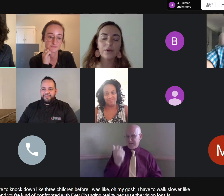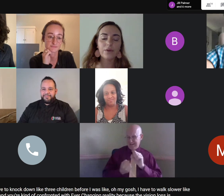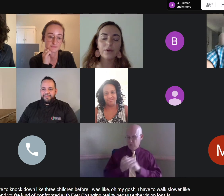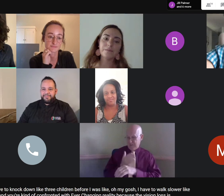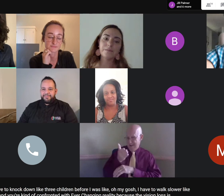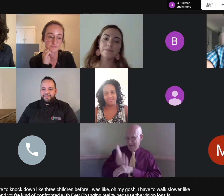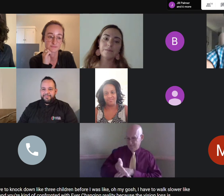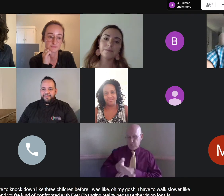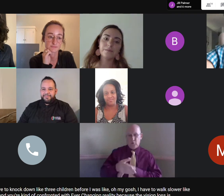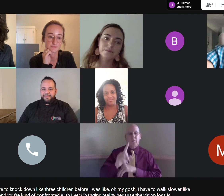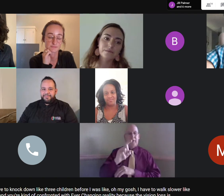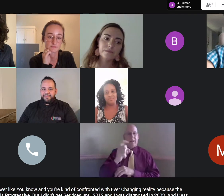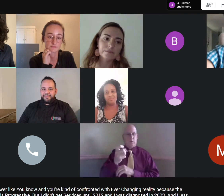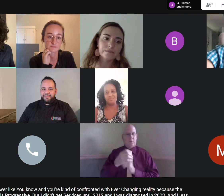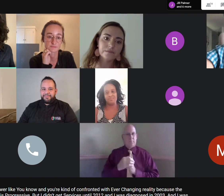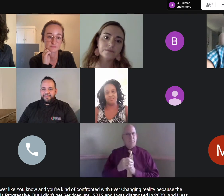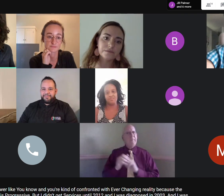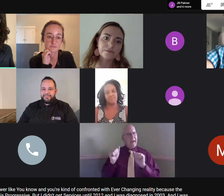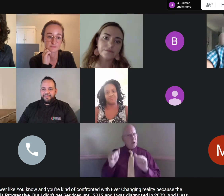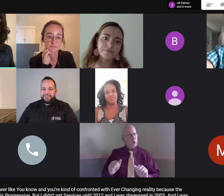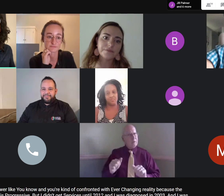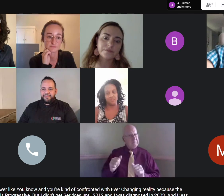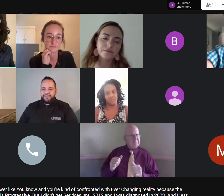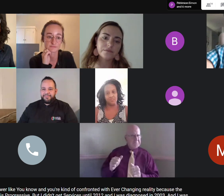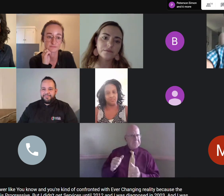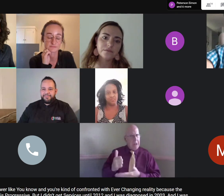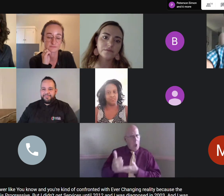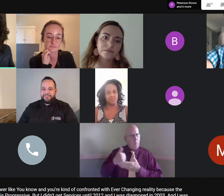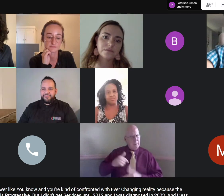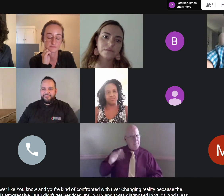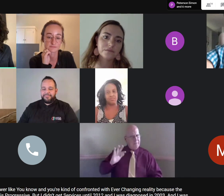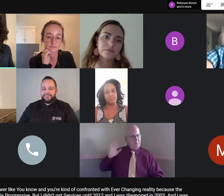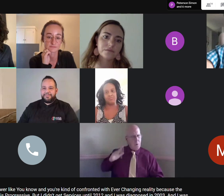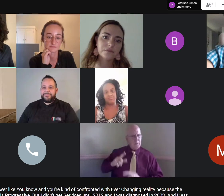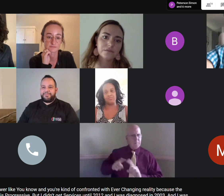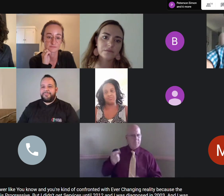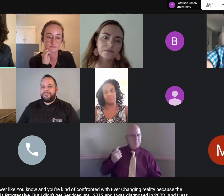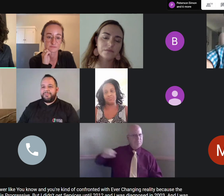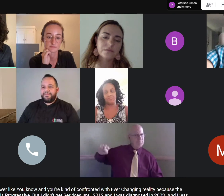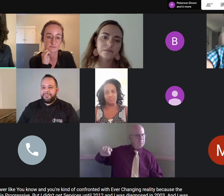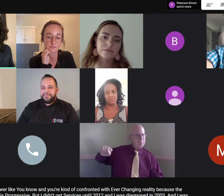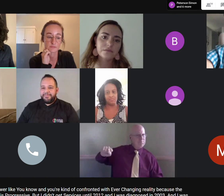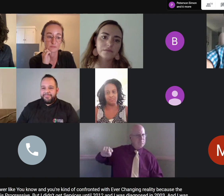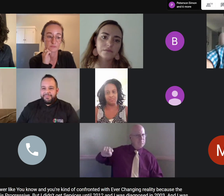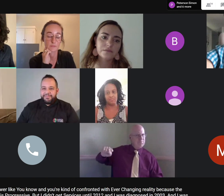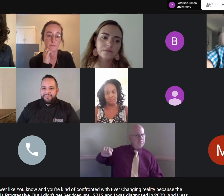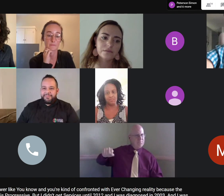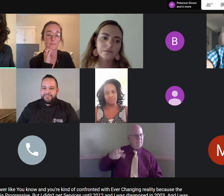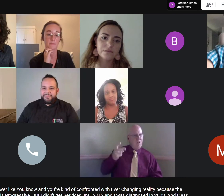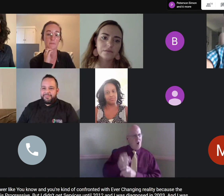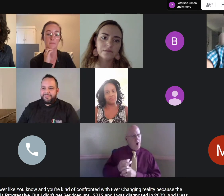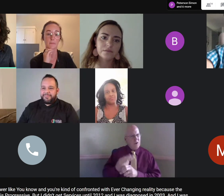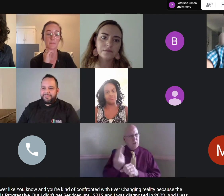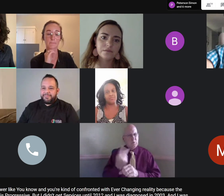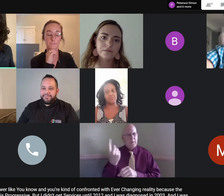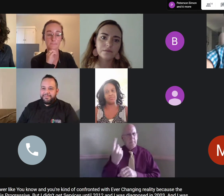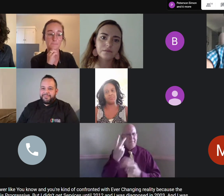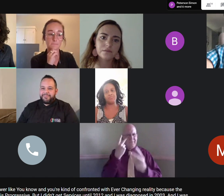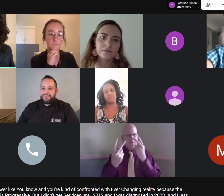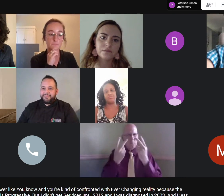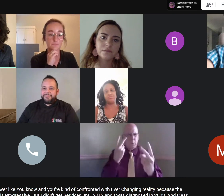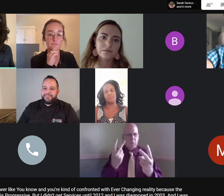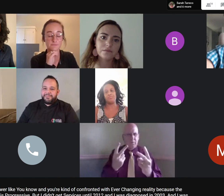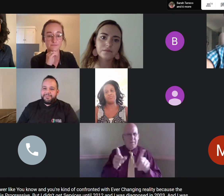I probably could have benefited before, but it's really hard to use something visible like a blind